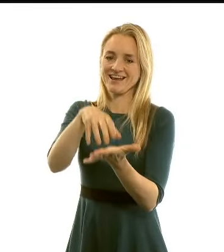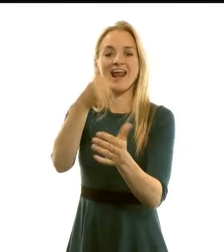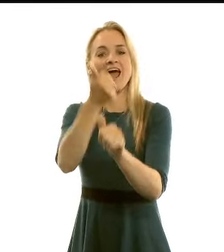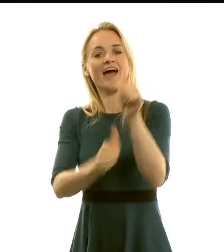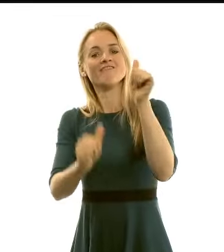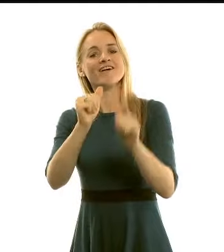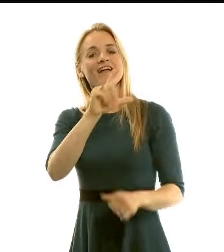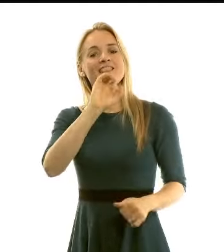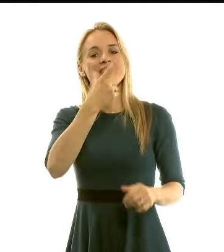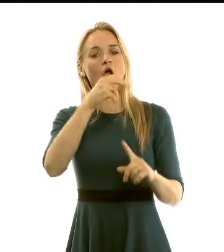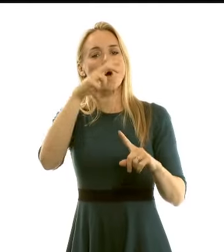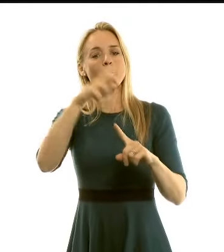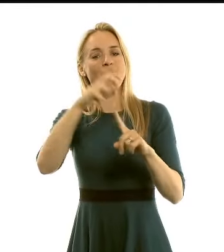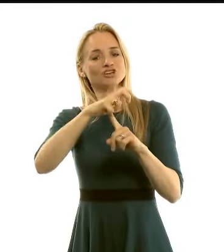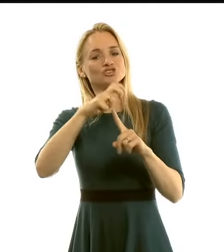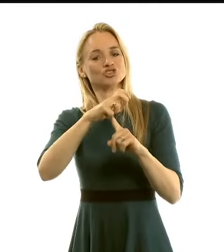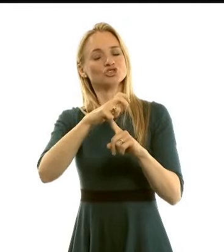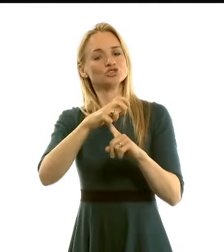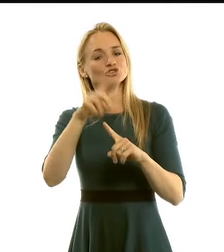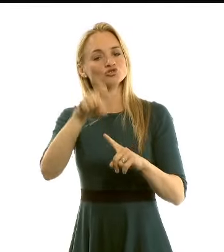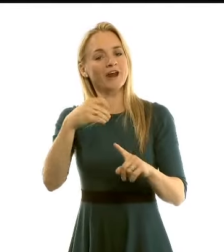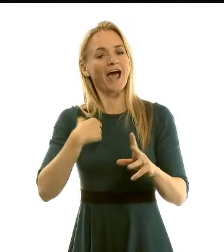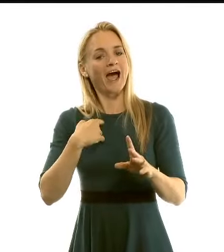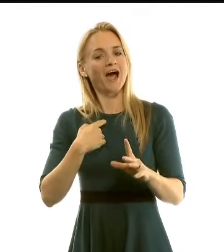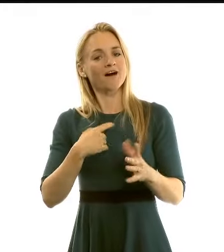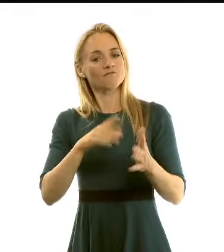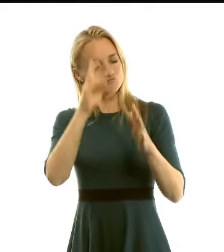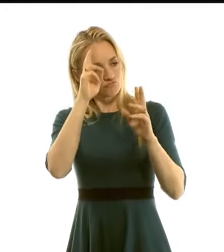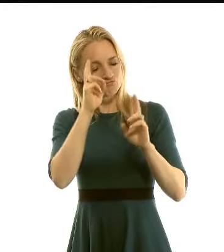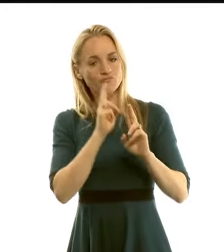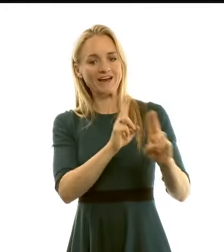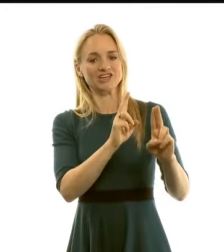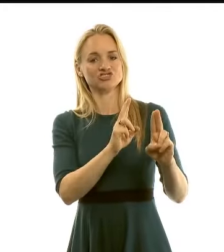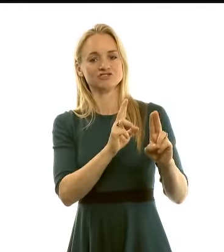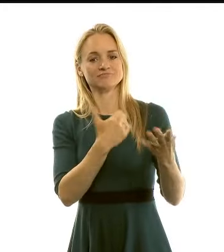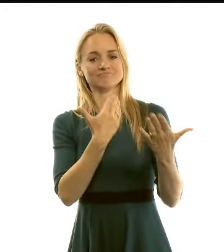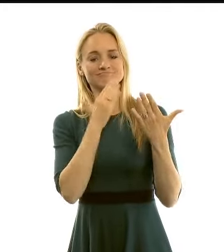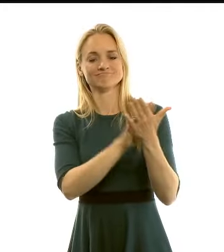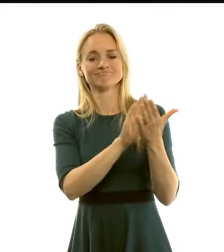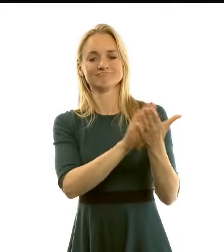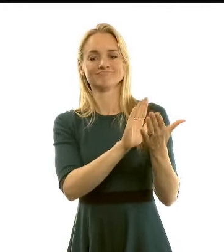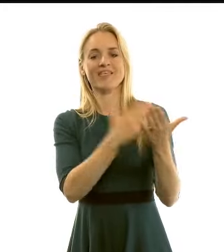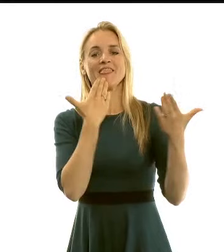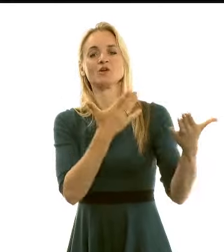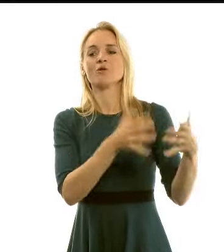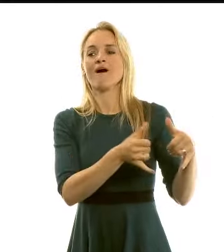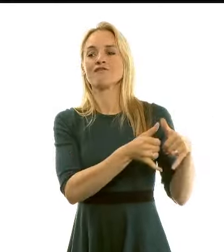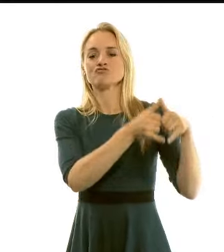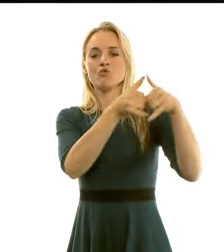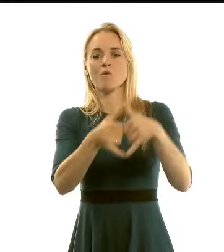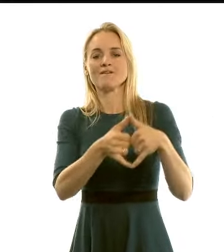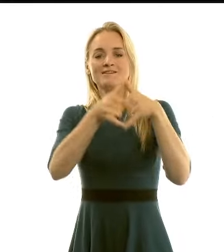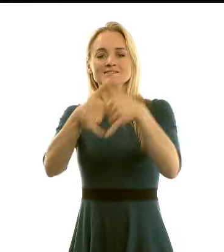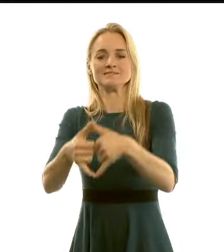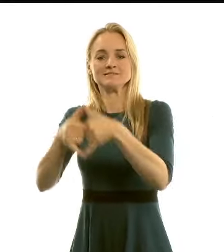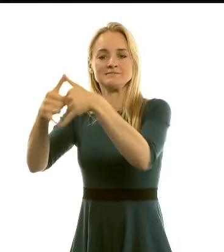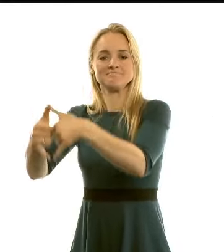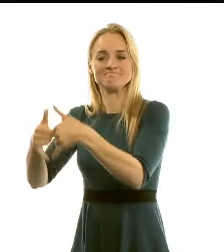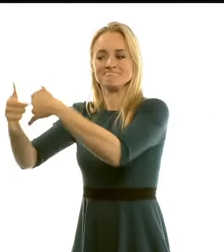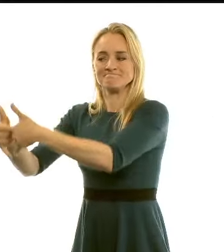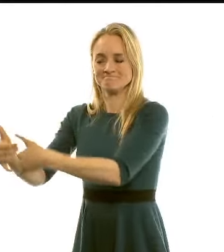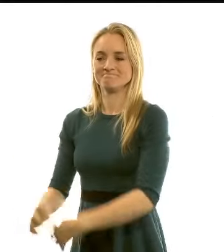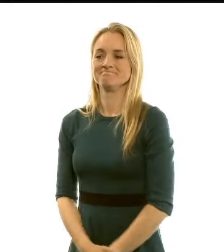in the trophies. Yes, There they bring in the are. trophies. Yeah. This is mission accomplished, teams. Well done. Thank you,